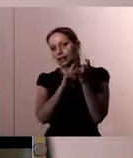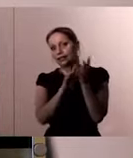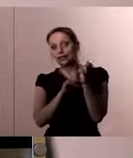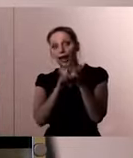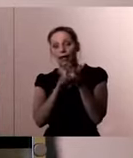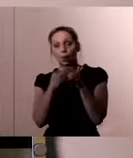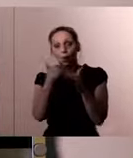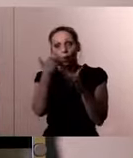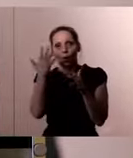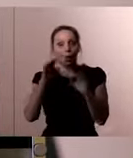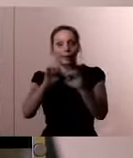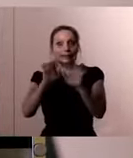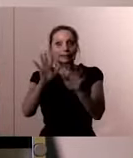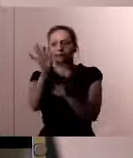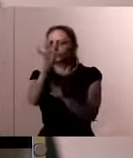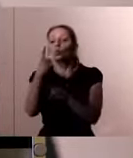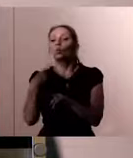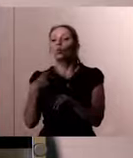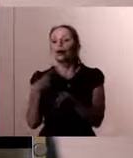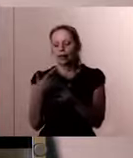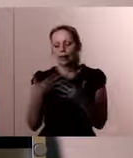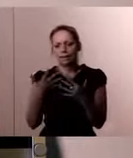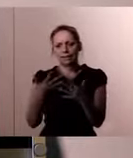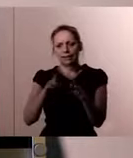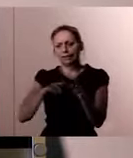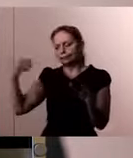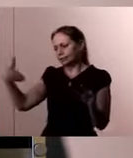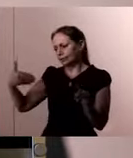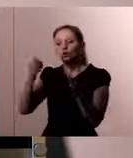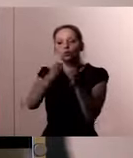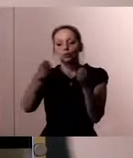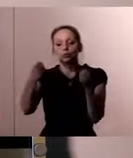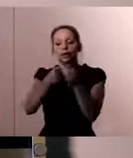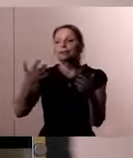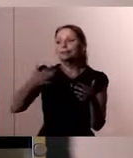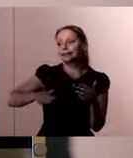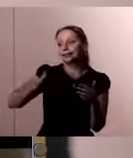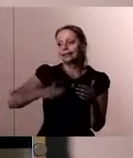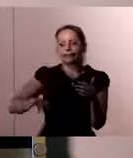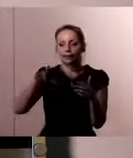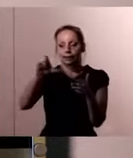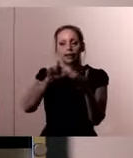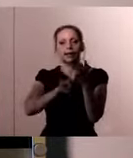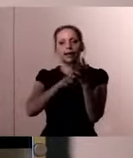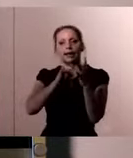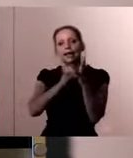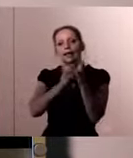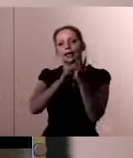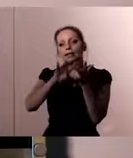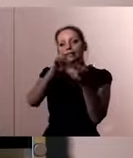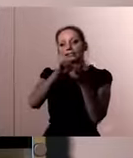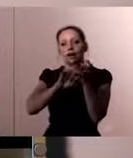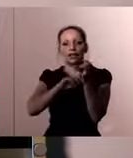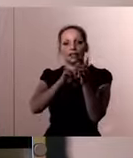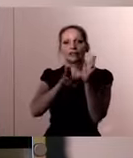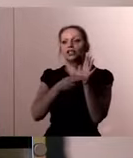straightforward. And that's because for many years, newspapers in particular relied on the classified sections, and the classified sections